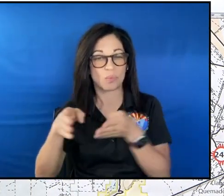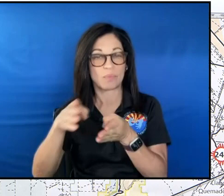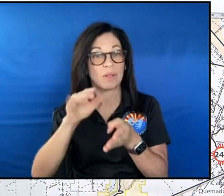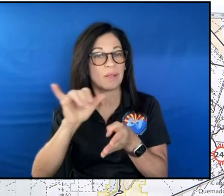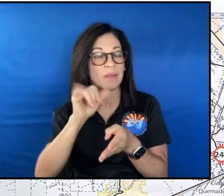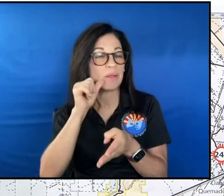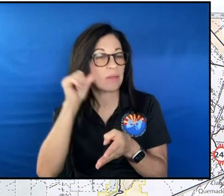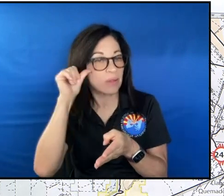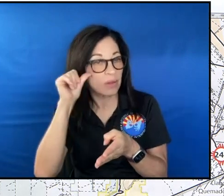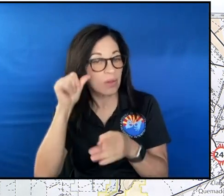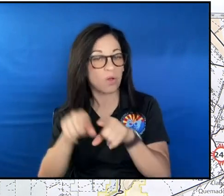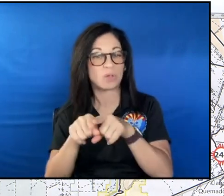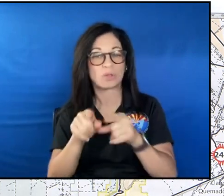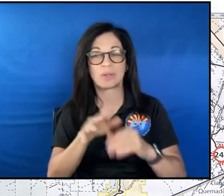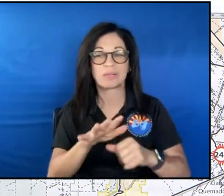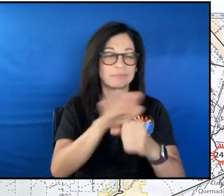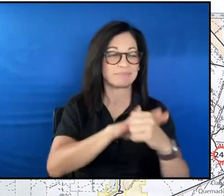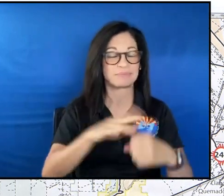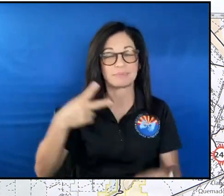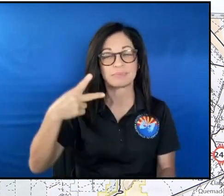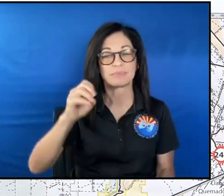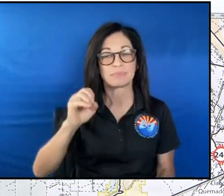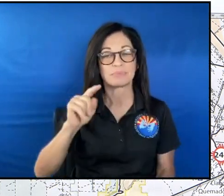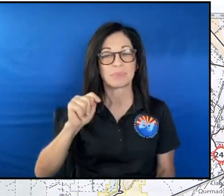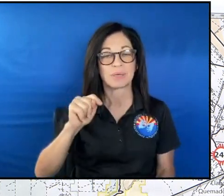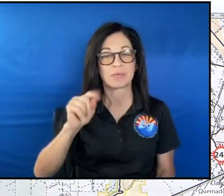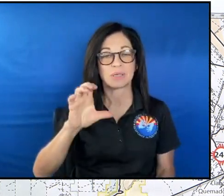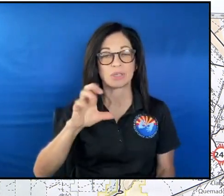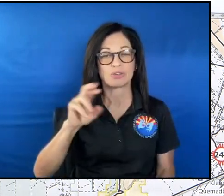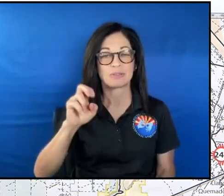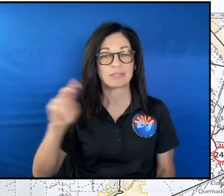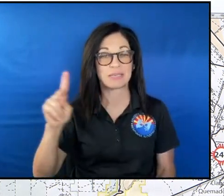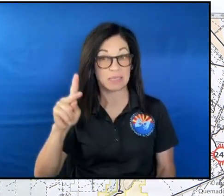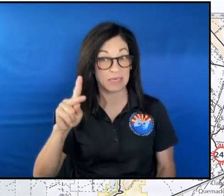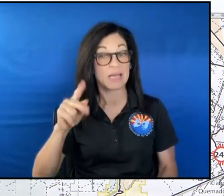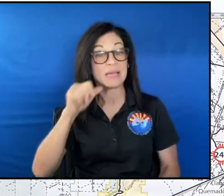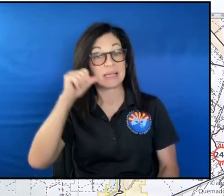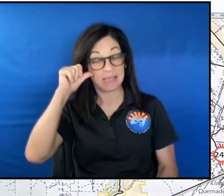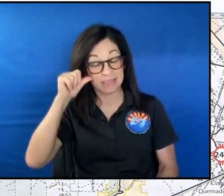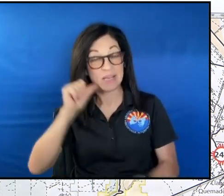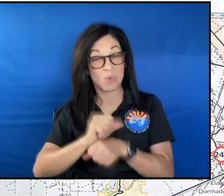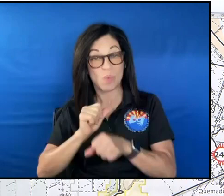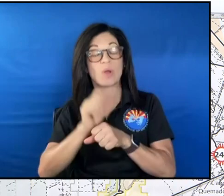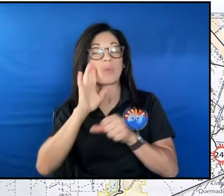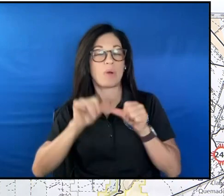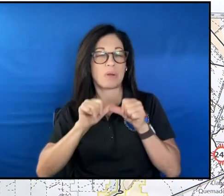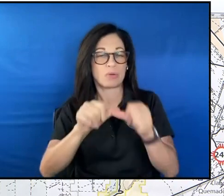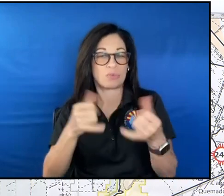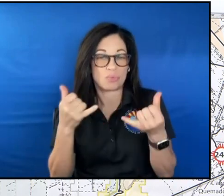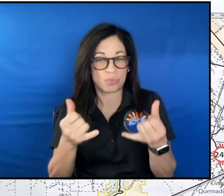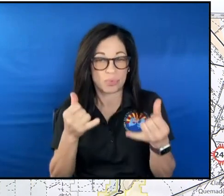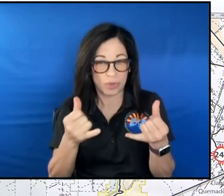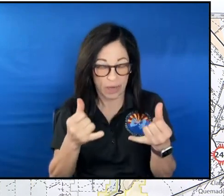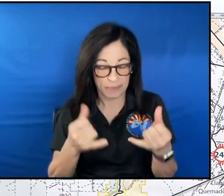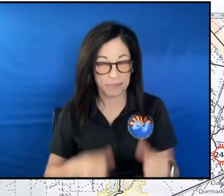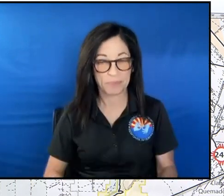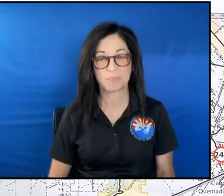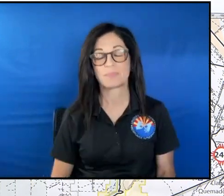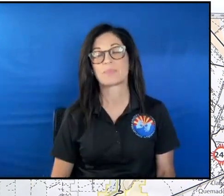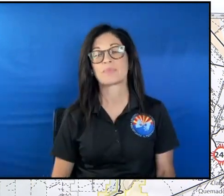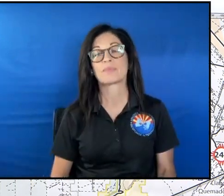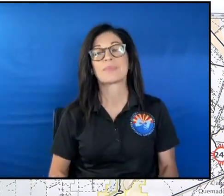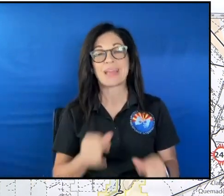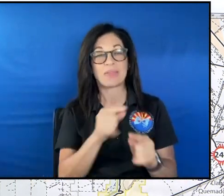And then also this Pot Creek area, what they're focused on yesterday, they're going to continue that work. And then also what we're calling